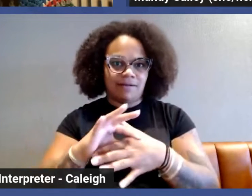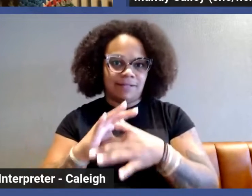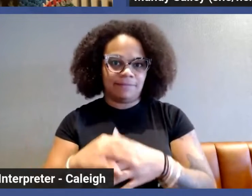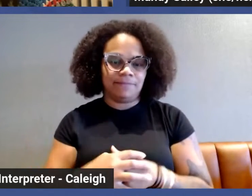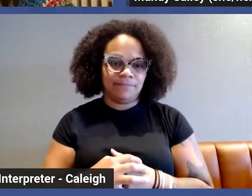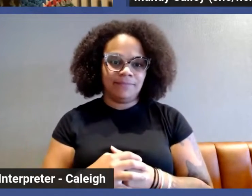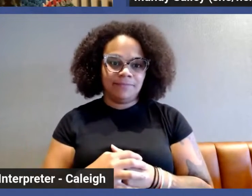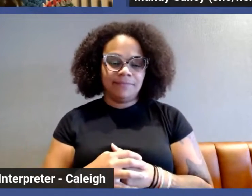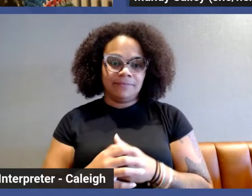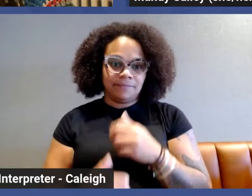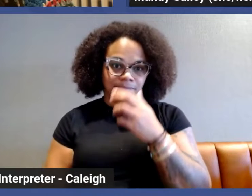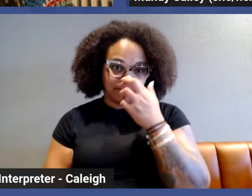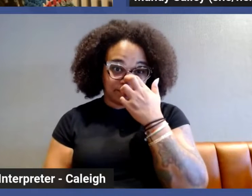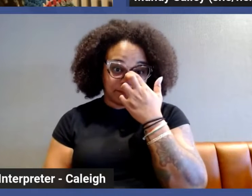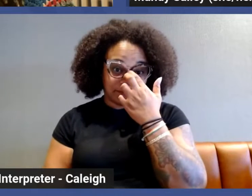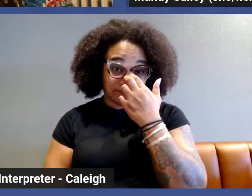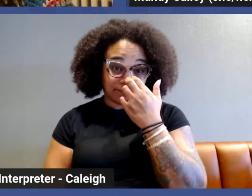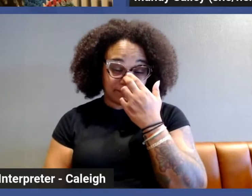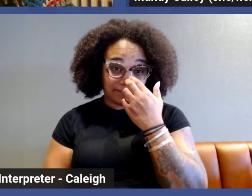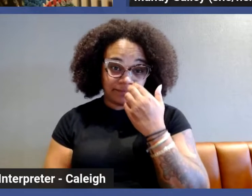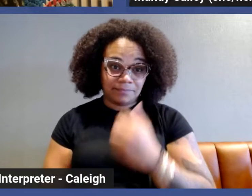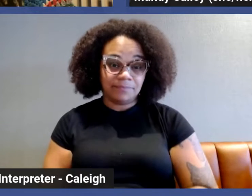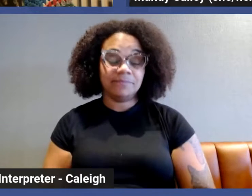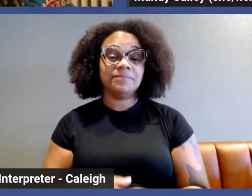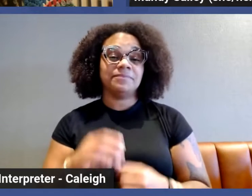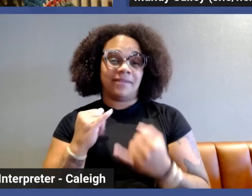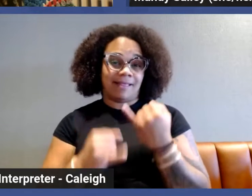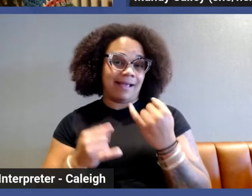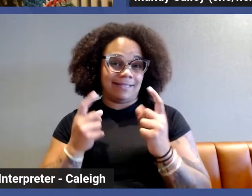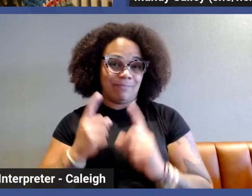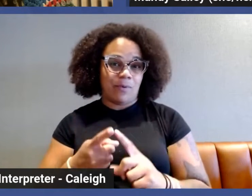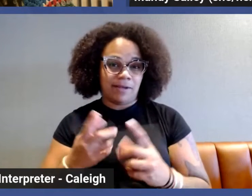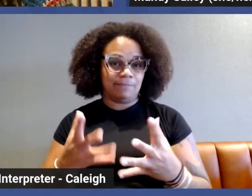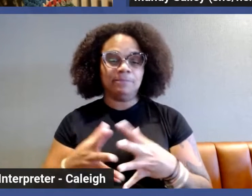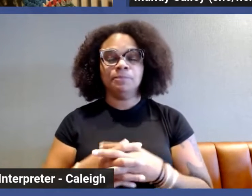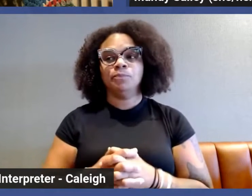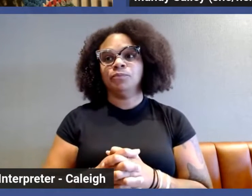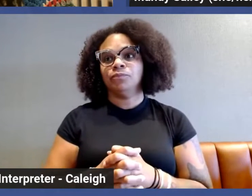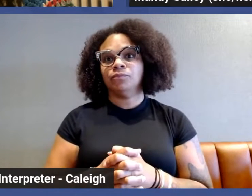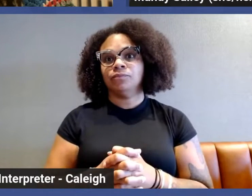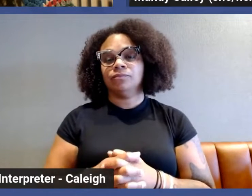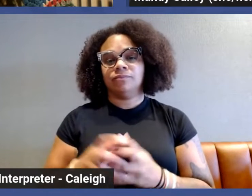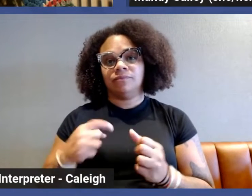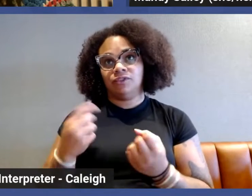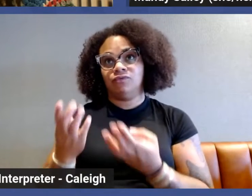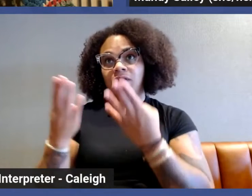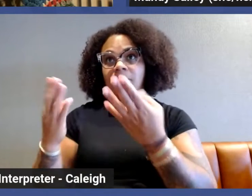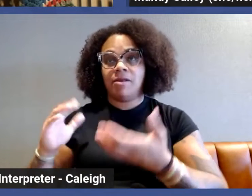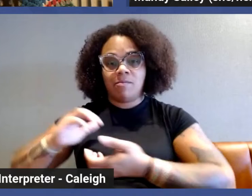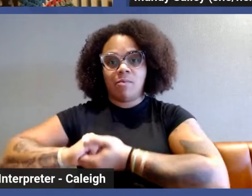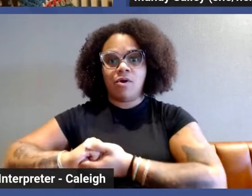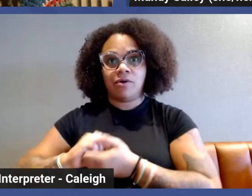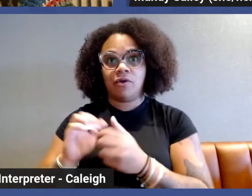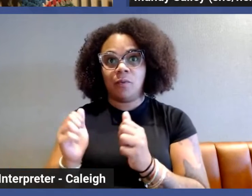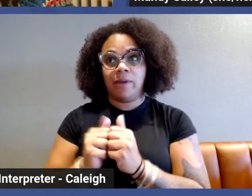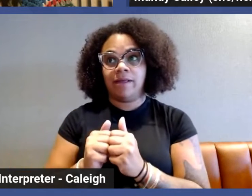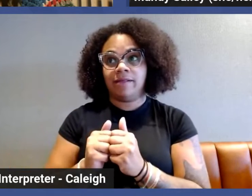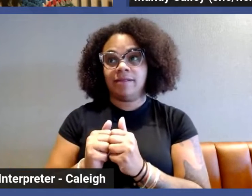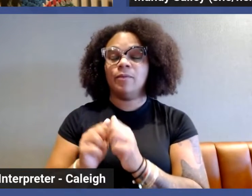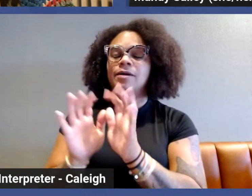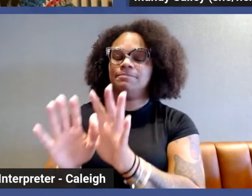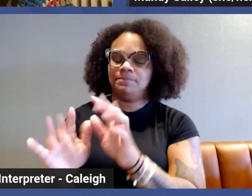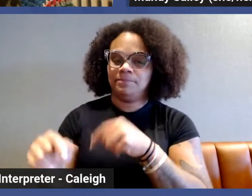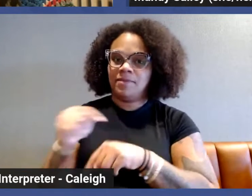kind of last point here is just to partner with, in the original report, we